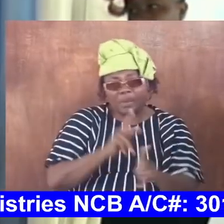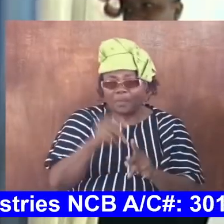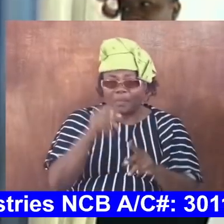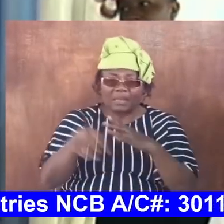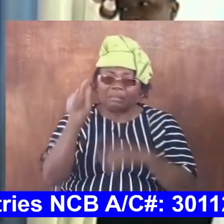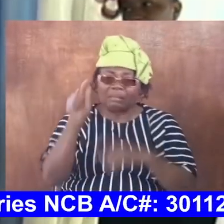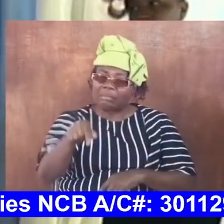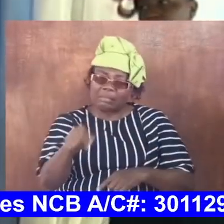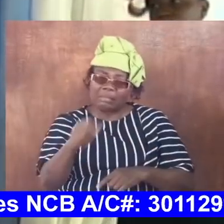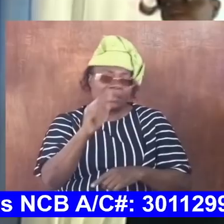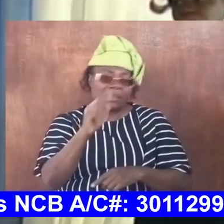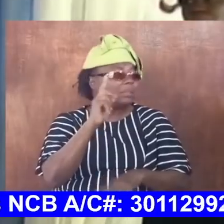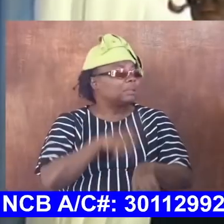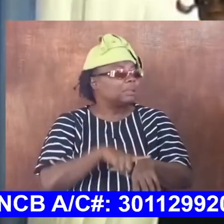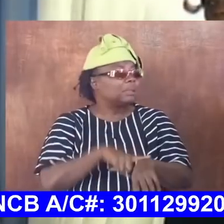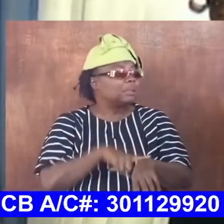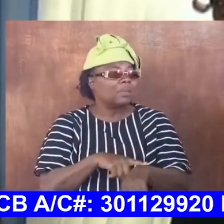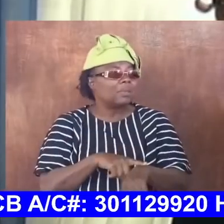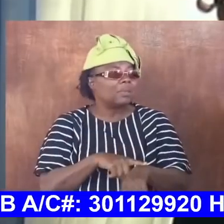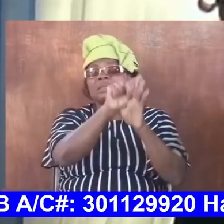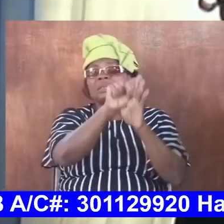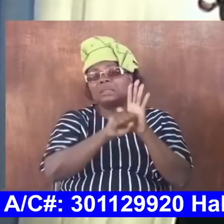time, in this season.